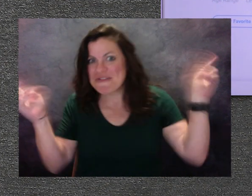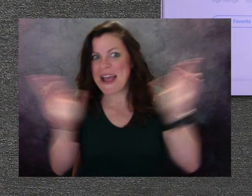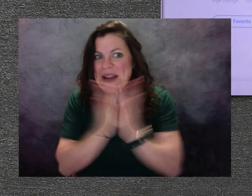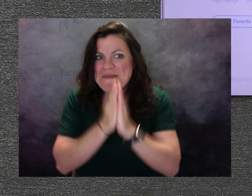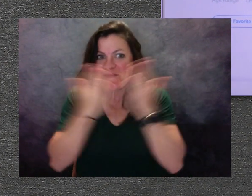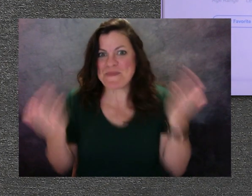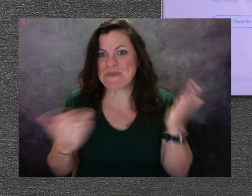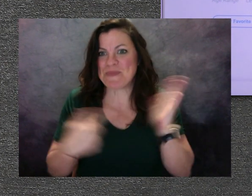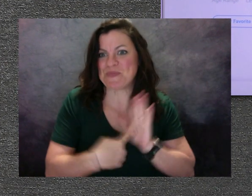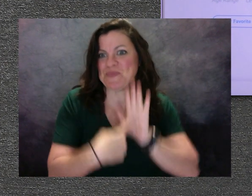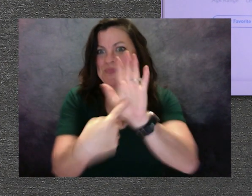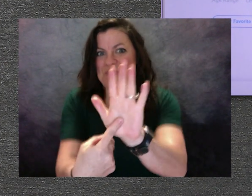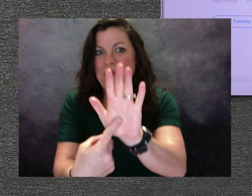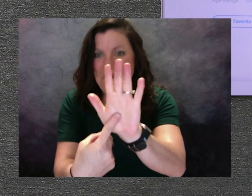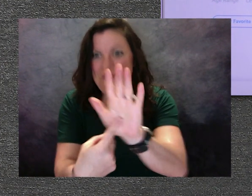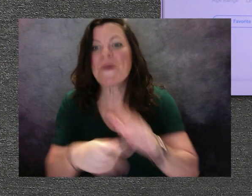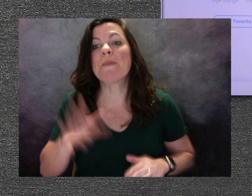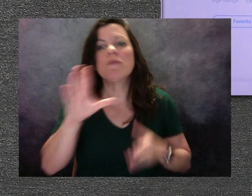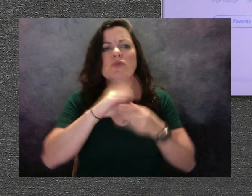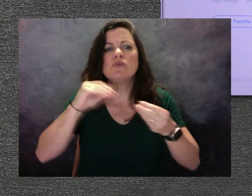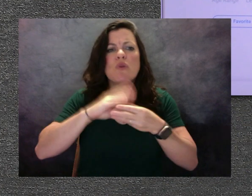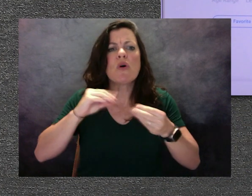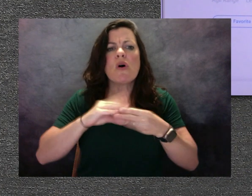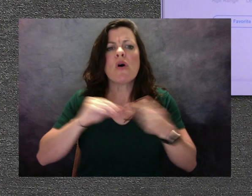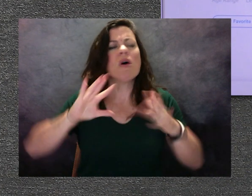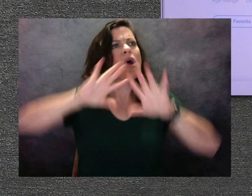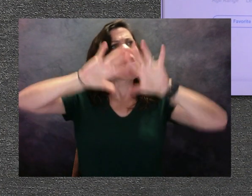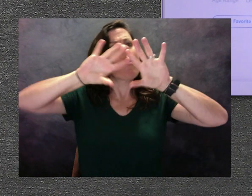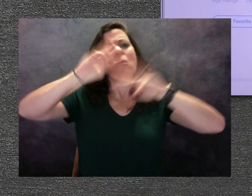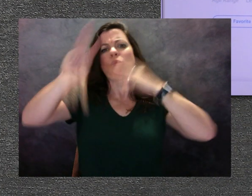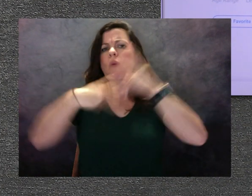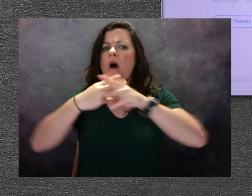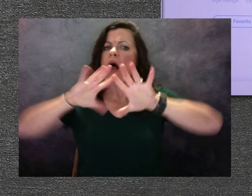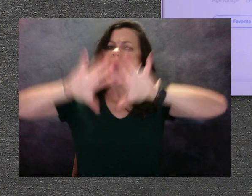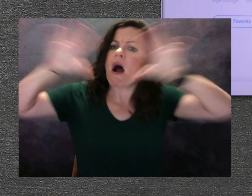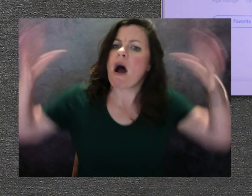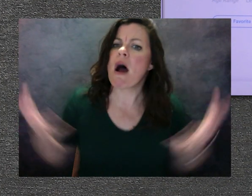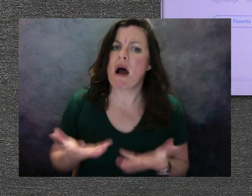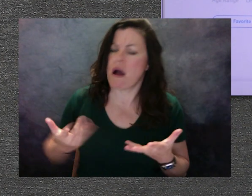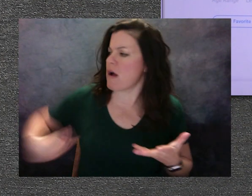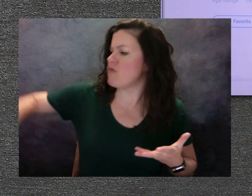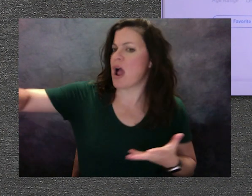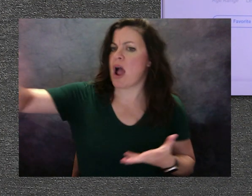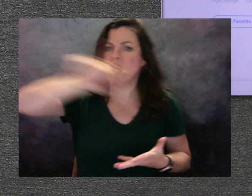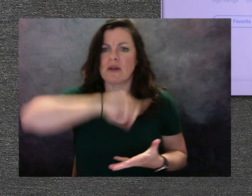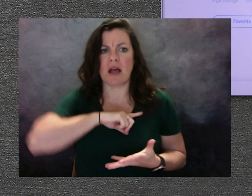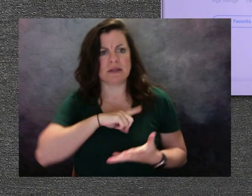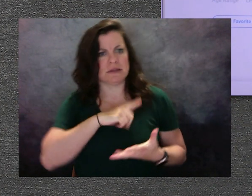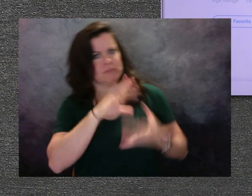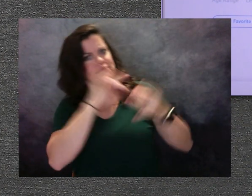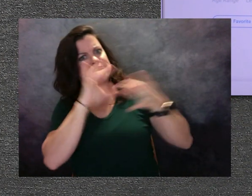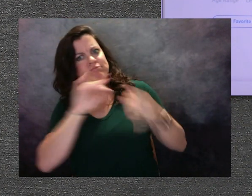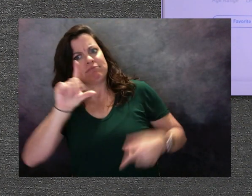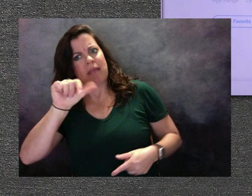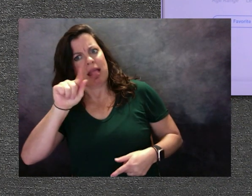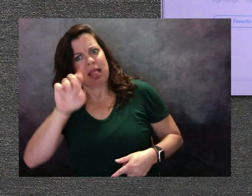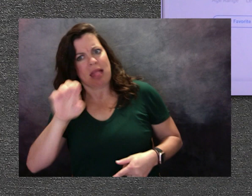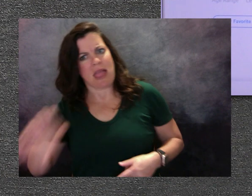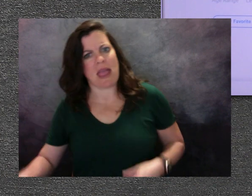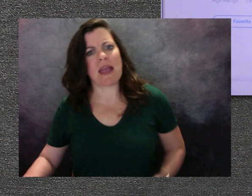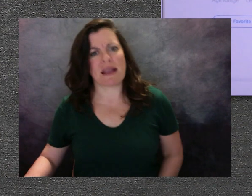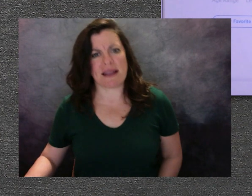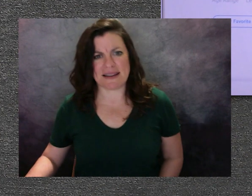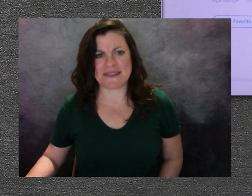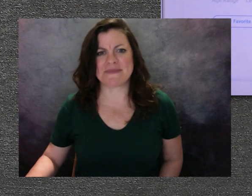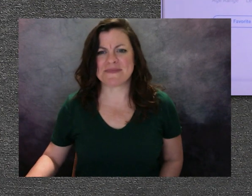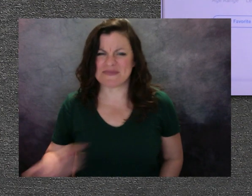Around Us, Lakes. Take a look at the front cover here. What do you see? There's a little boy and a little girl just like